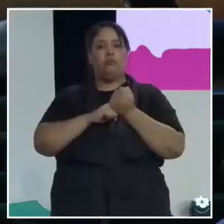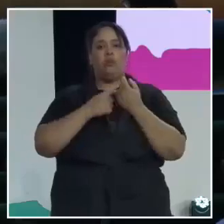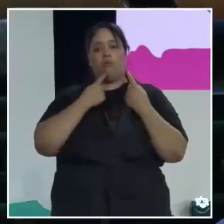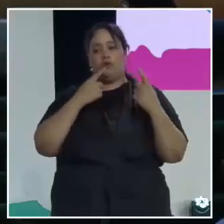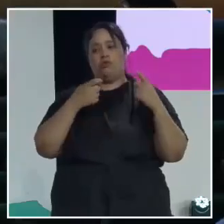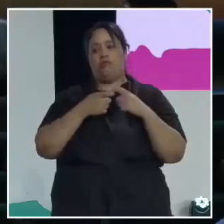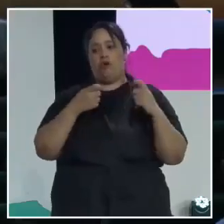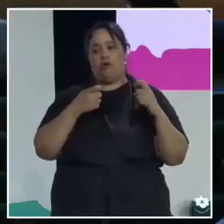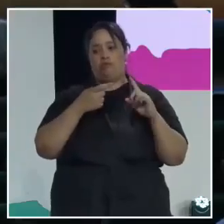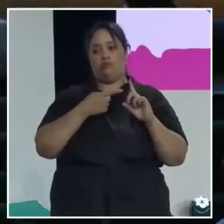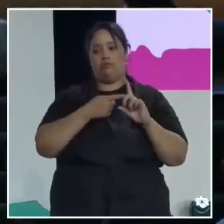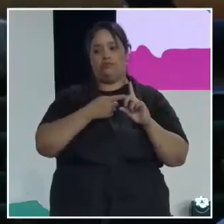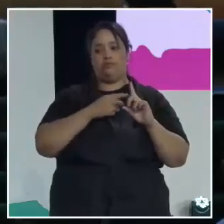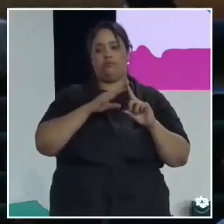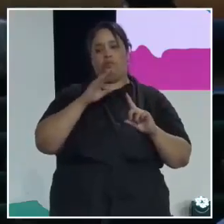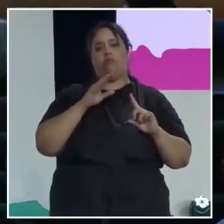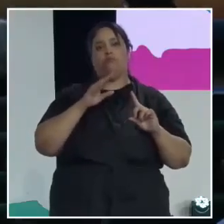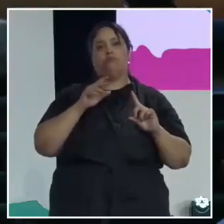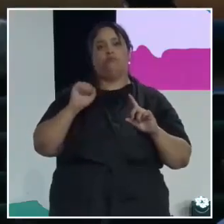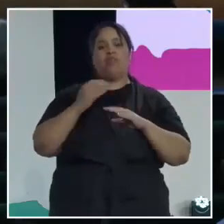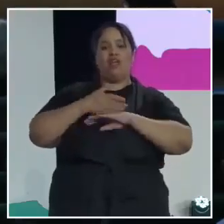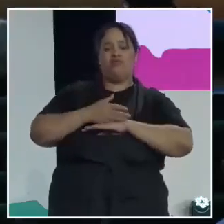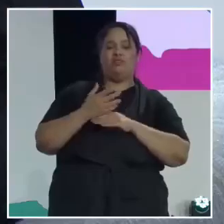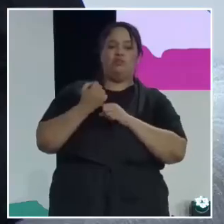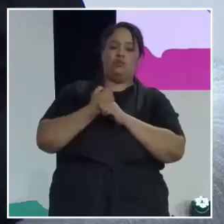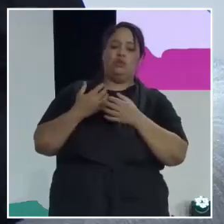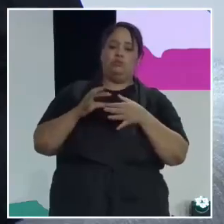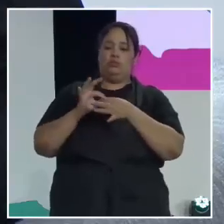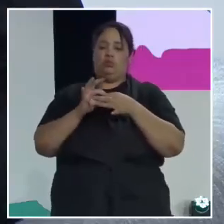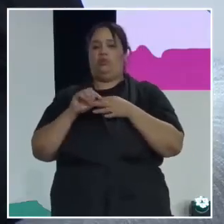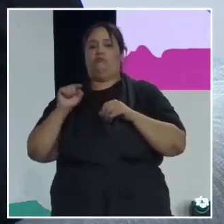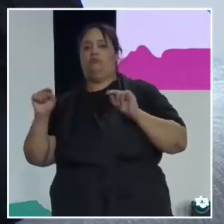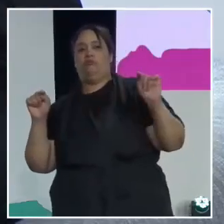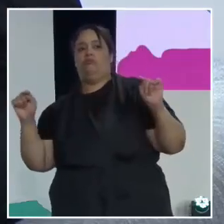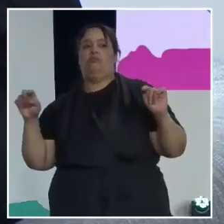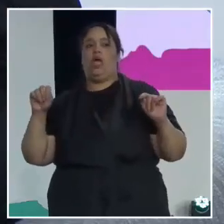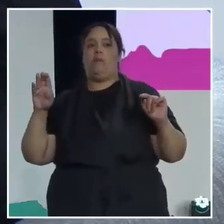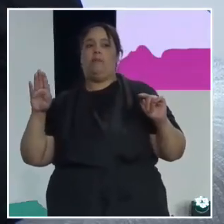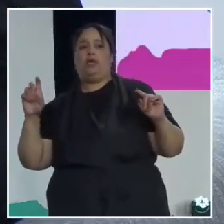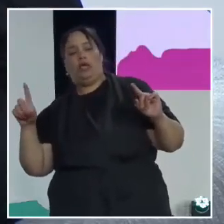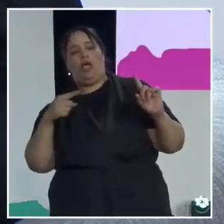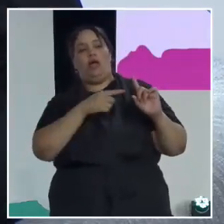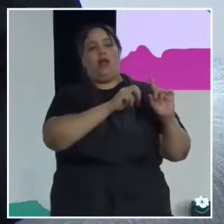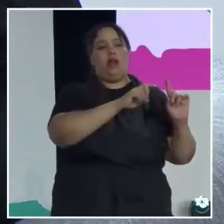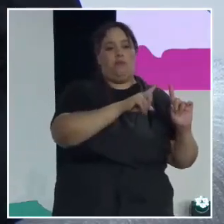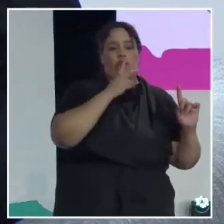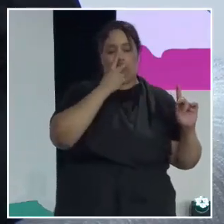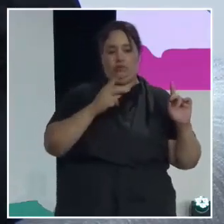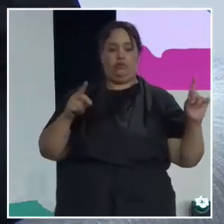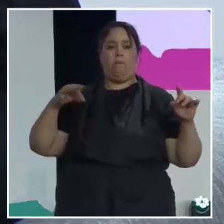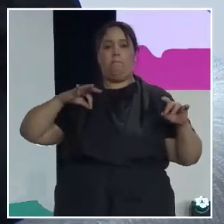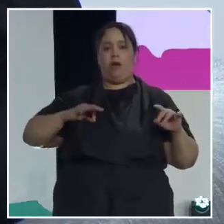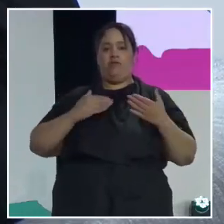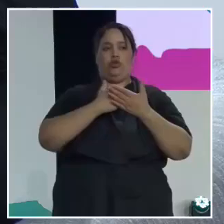the sort of a more systemic approach of relationship between MDBs and MDBs so that the benefits of AAA might be shared with other